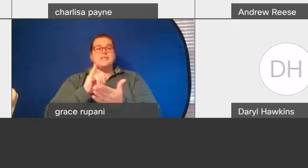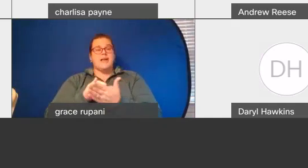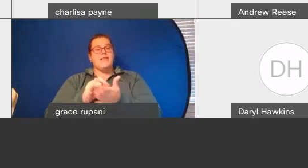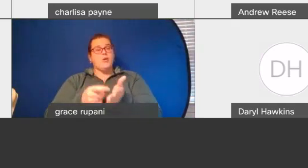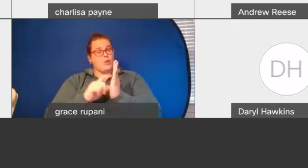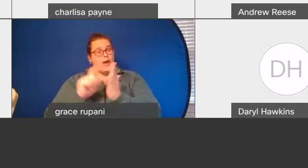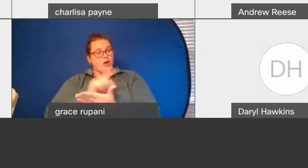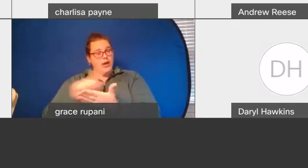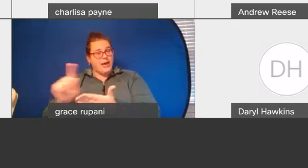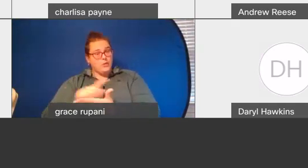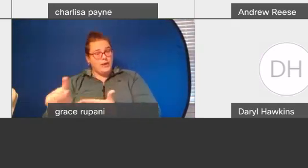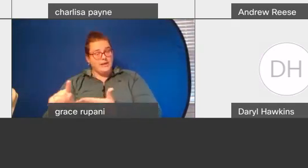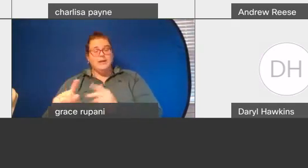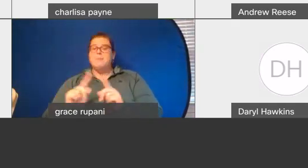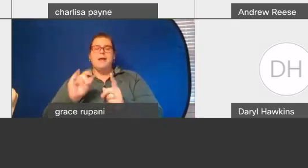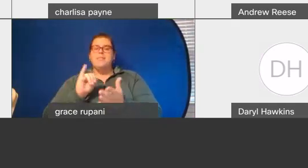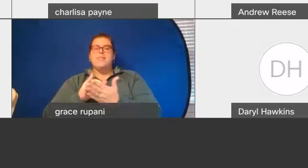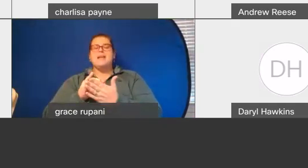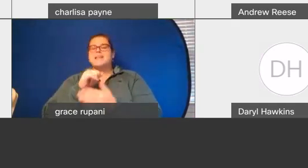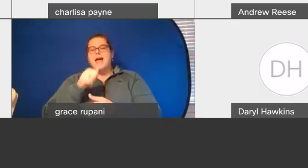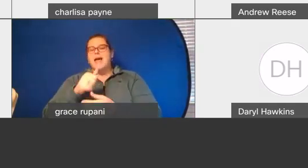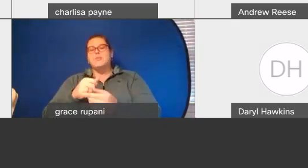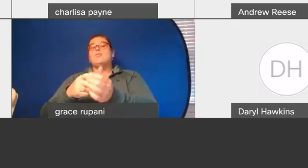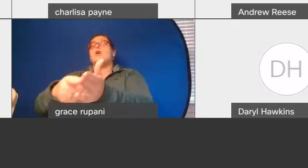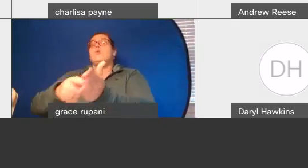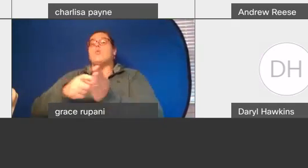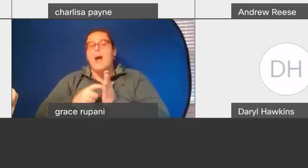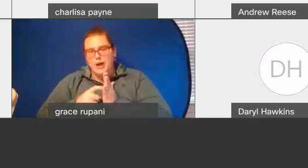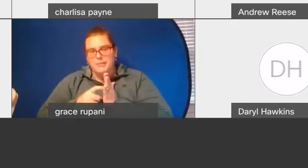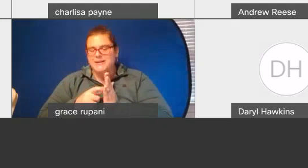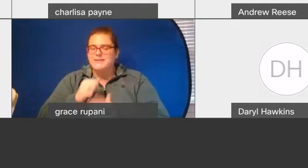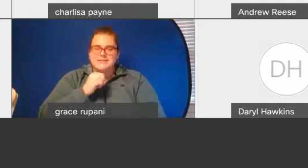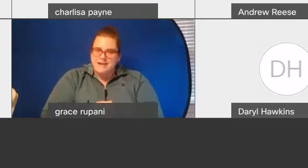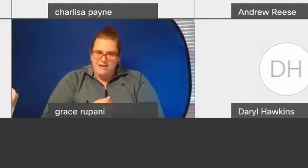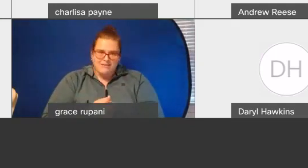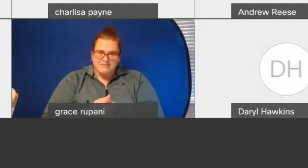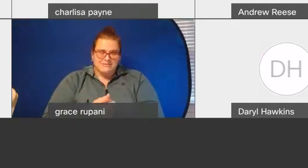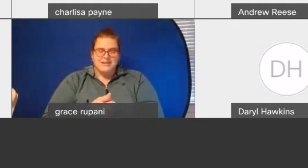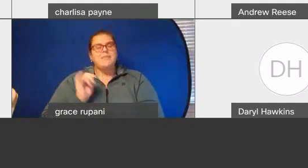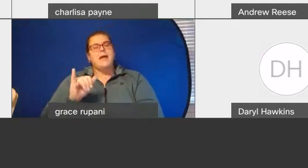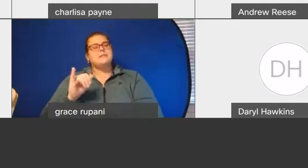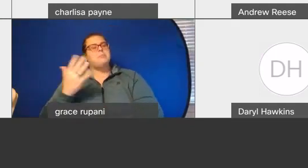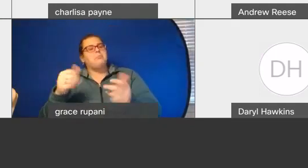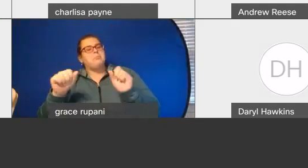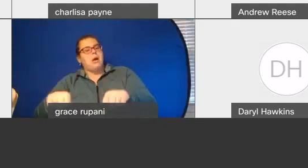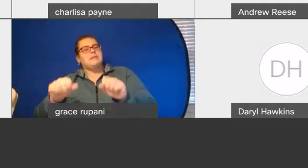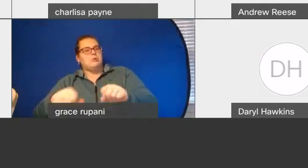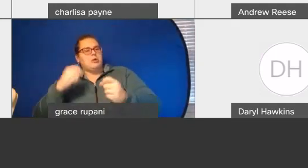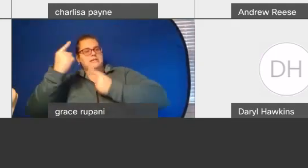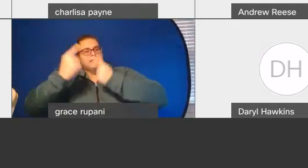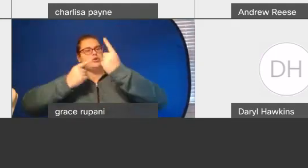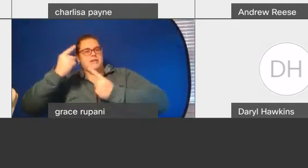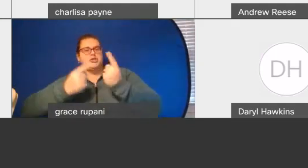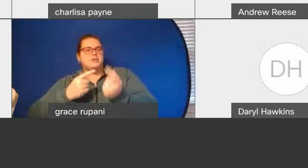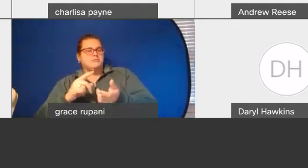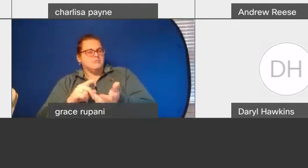a consideration and not a requirement for just weekly, what we call surveillance testing, meaning screening testing, right? So